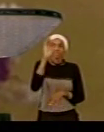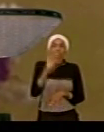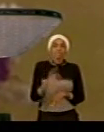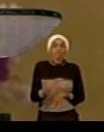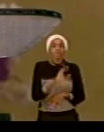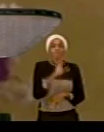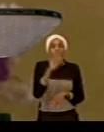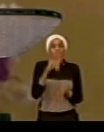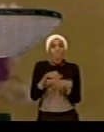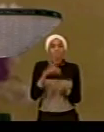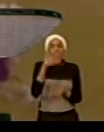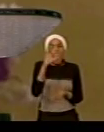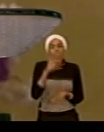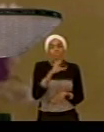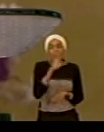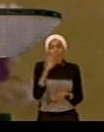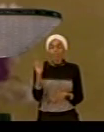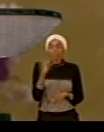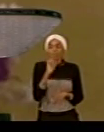cross?